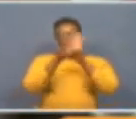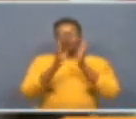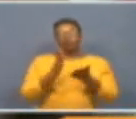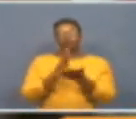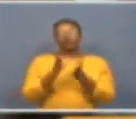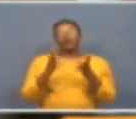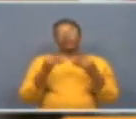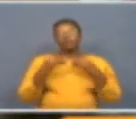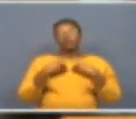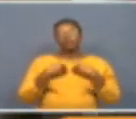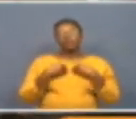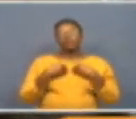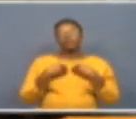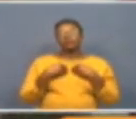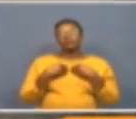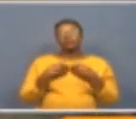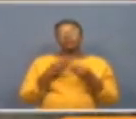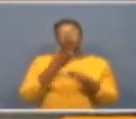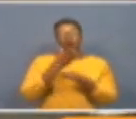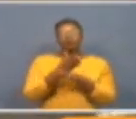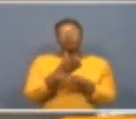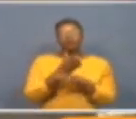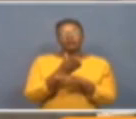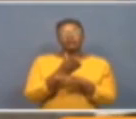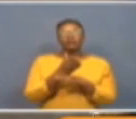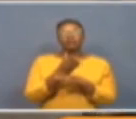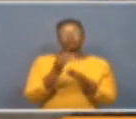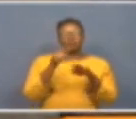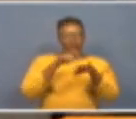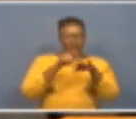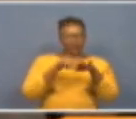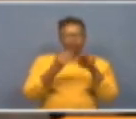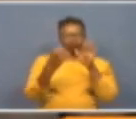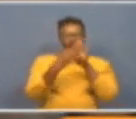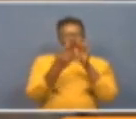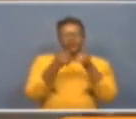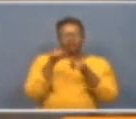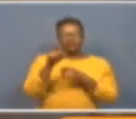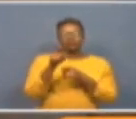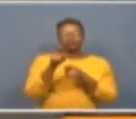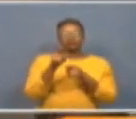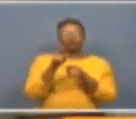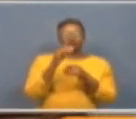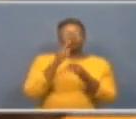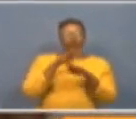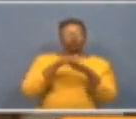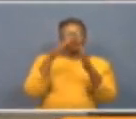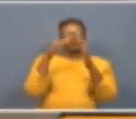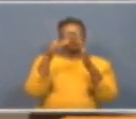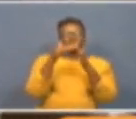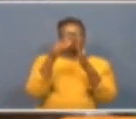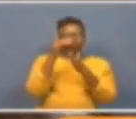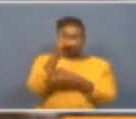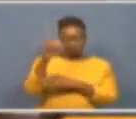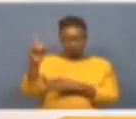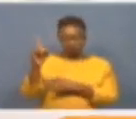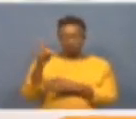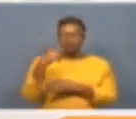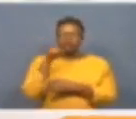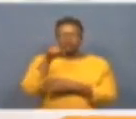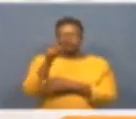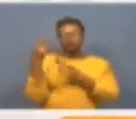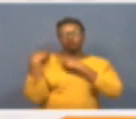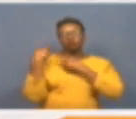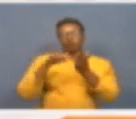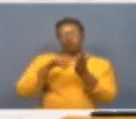the gazetted court sitting time. Mwilu is on the DPP's radar following the collapse of the Imperial Bank Limited, the Deputy